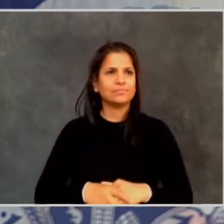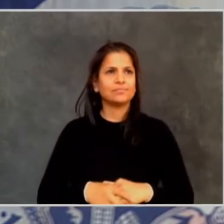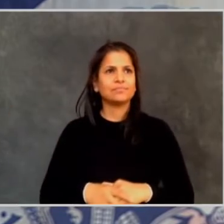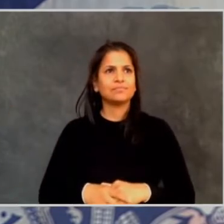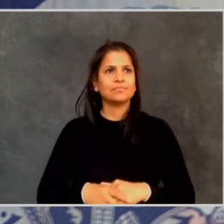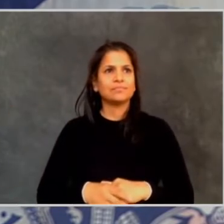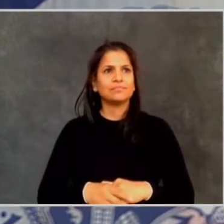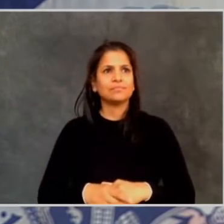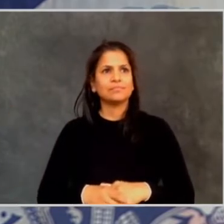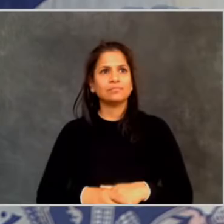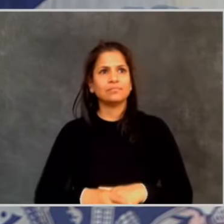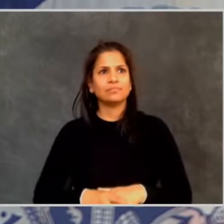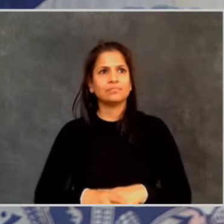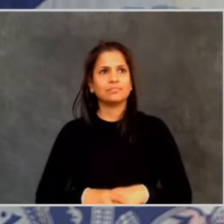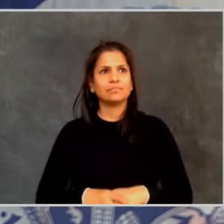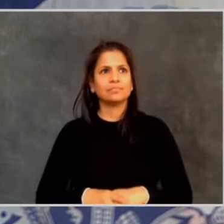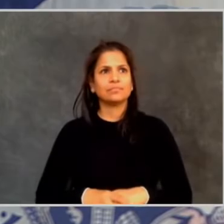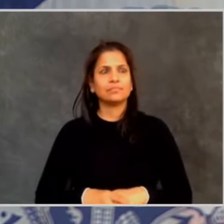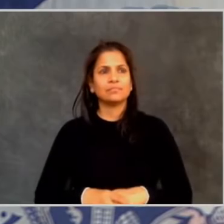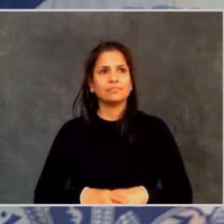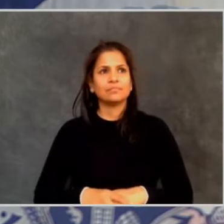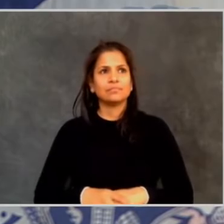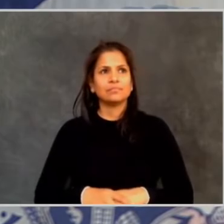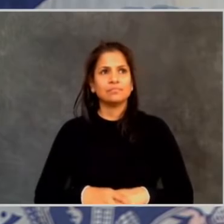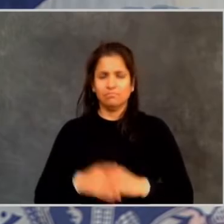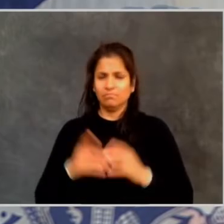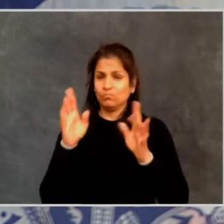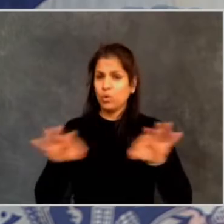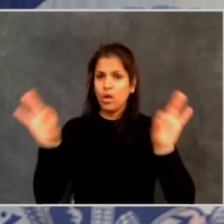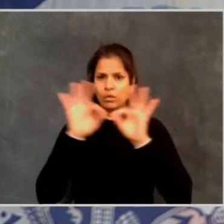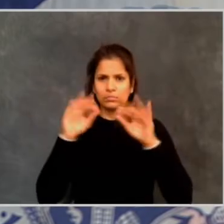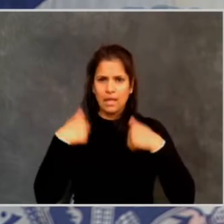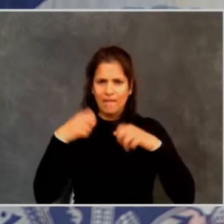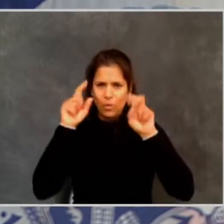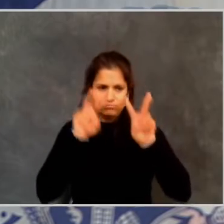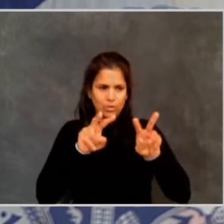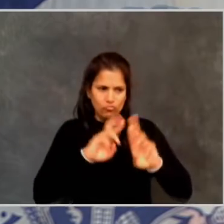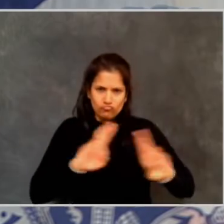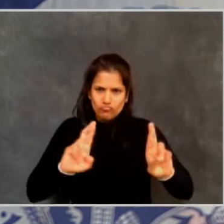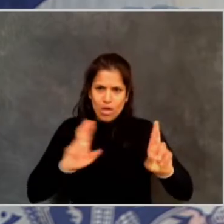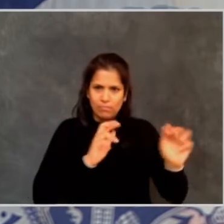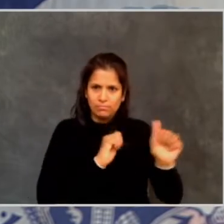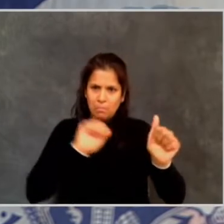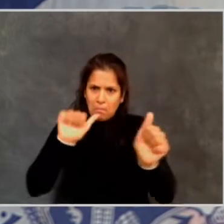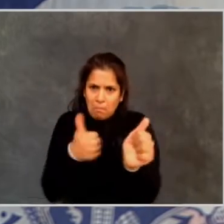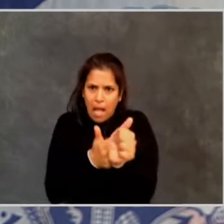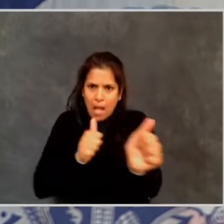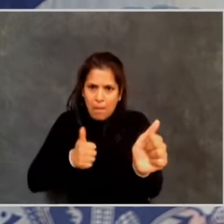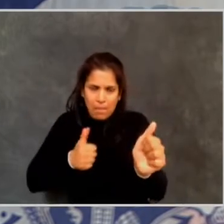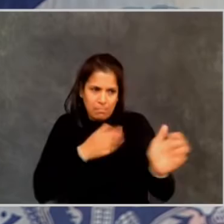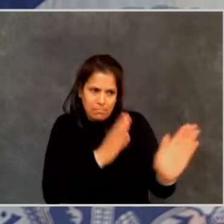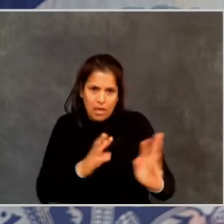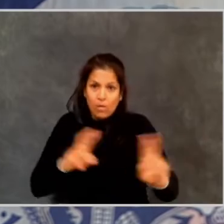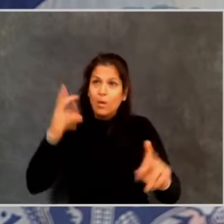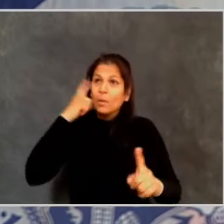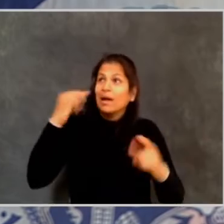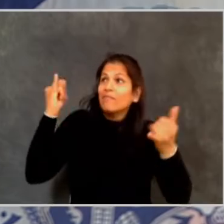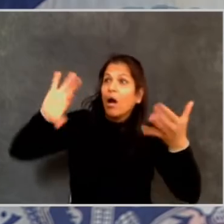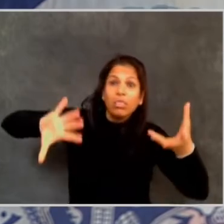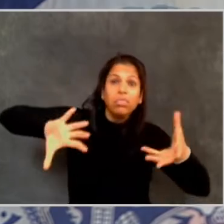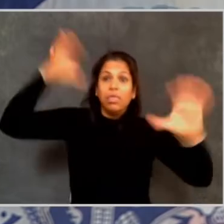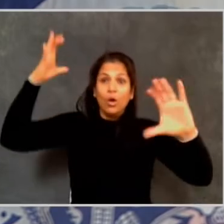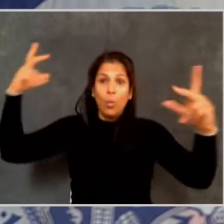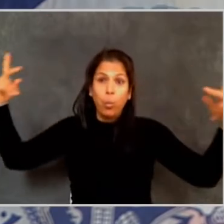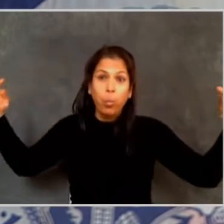our focus. Making sure people have food is going to be a central priority. We haven't felt the fullness of the danger